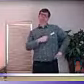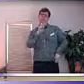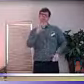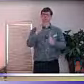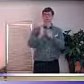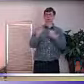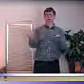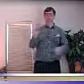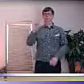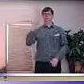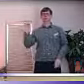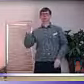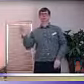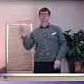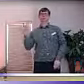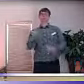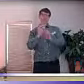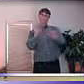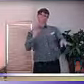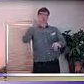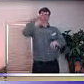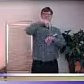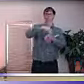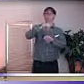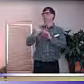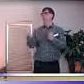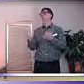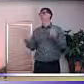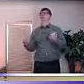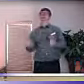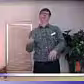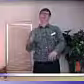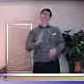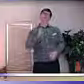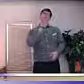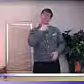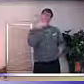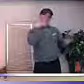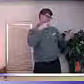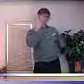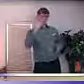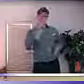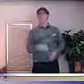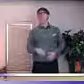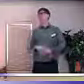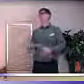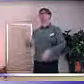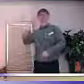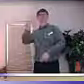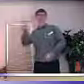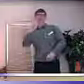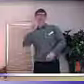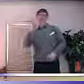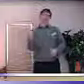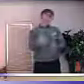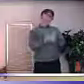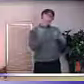It was Dolly Parton who said, "Whatever you are, be that. Anything else is just an